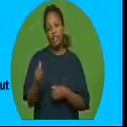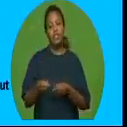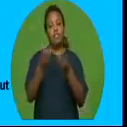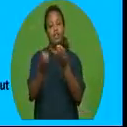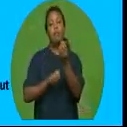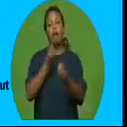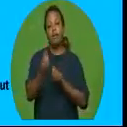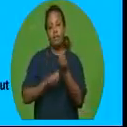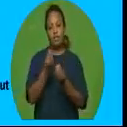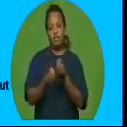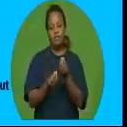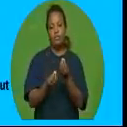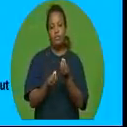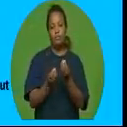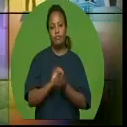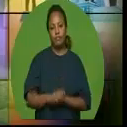any given market.